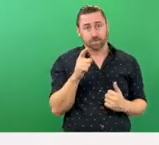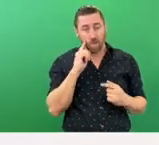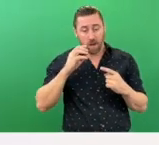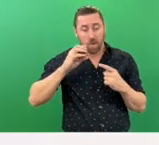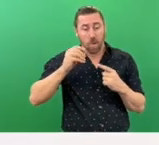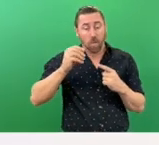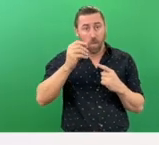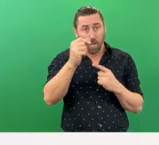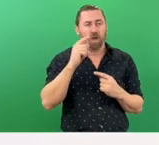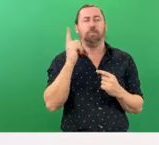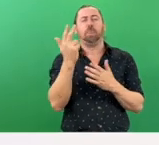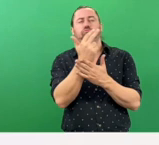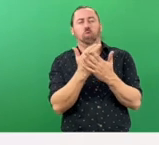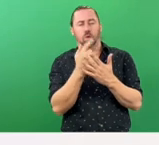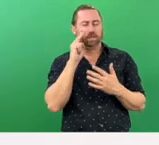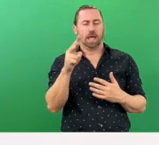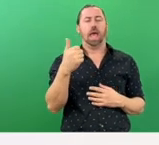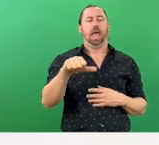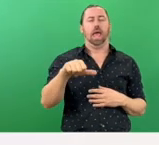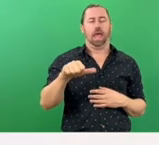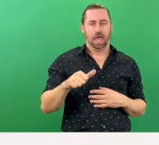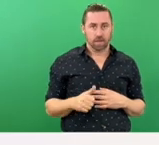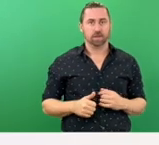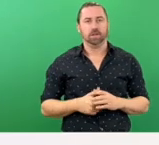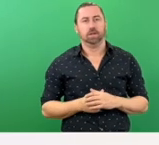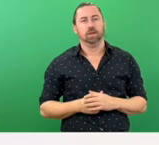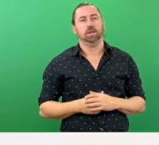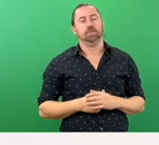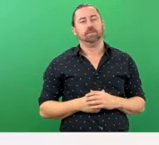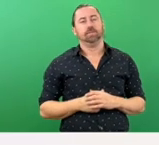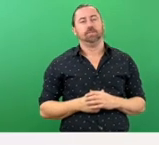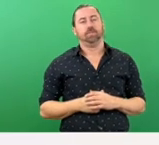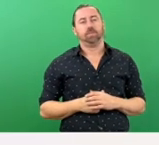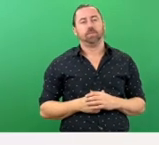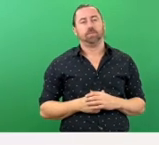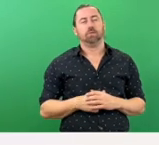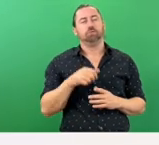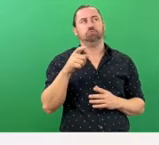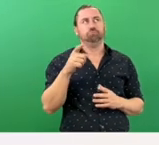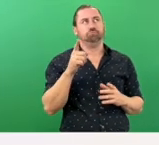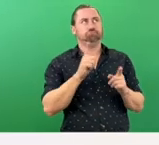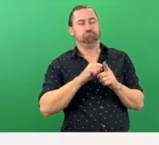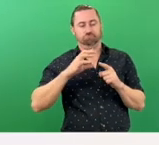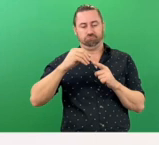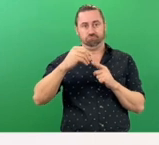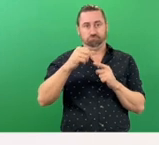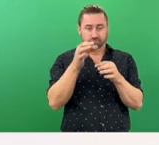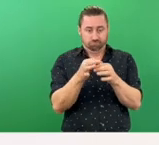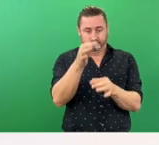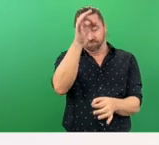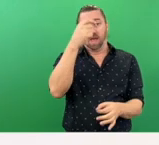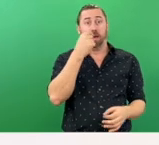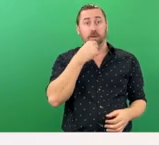trying to do, and I'll draw this for you so you can see it here on my sheet of paper. What you're trying to do, if you imagine that this is the barrel